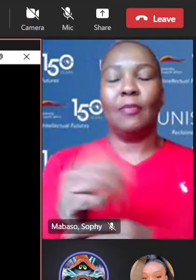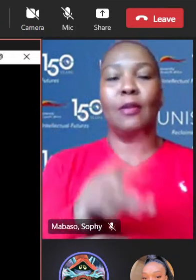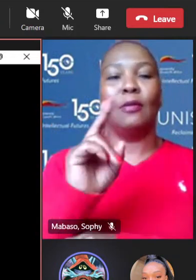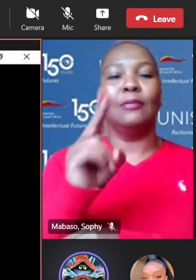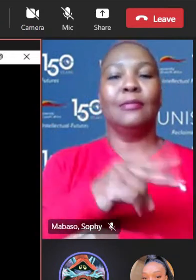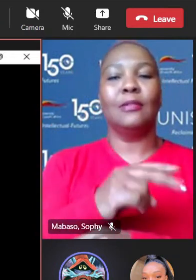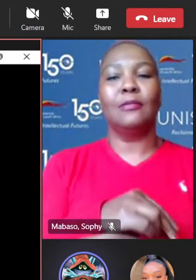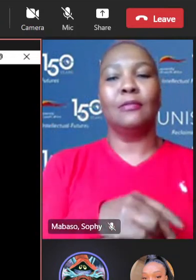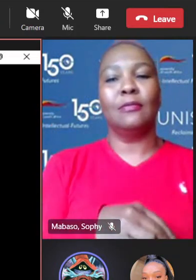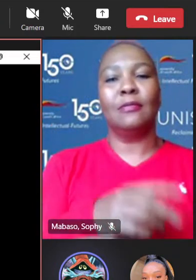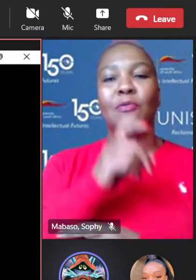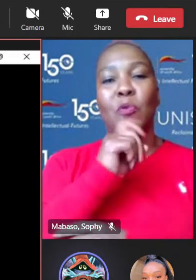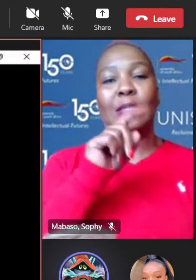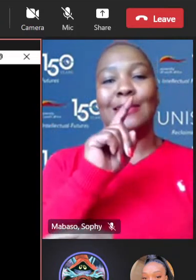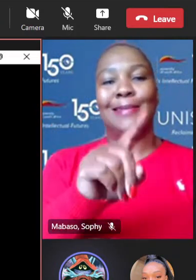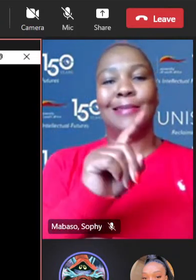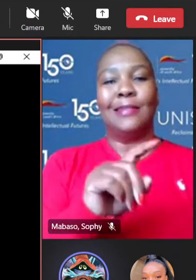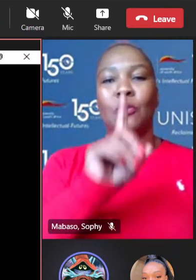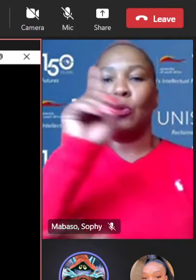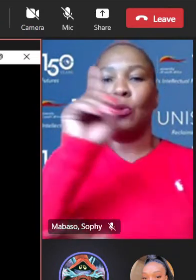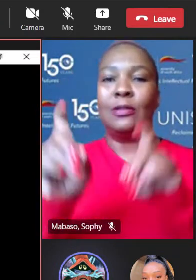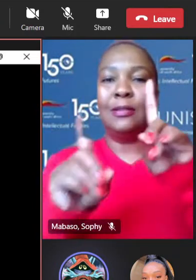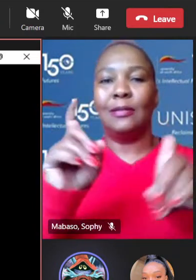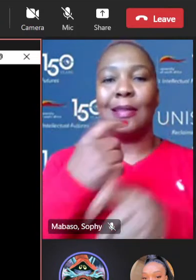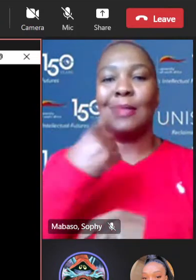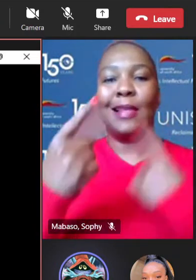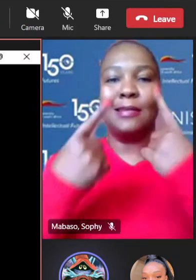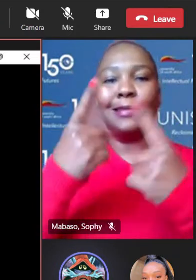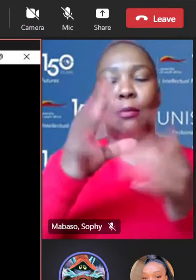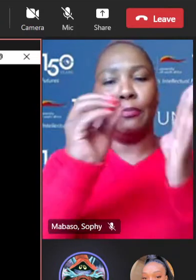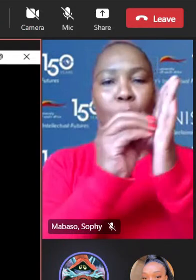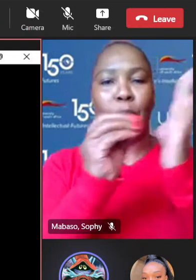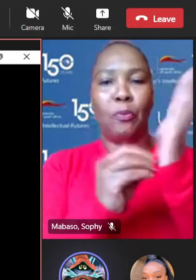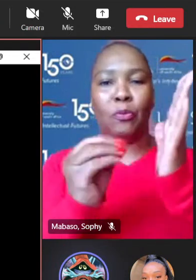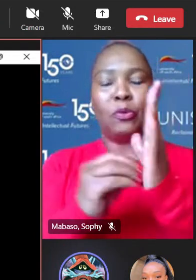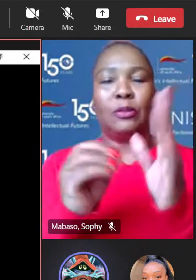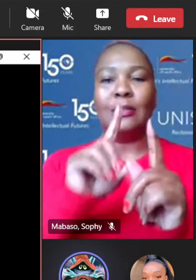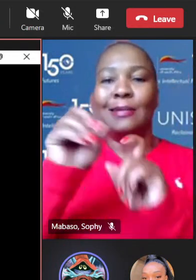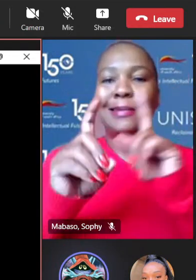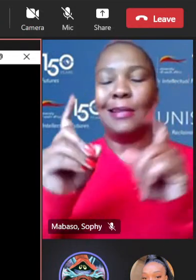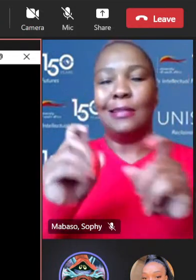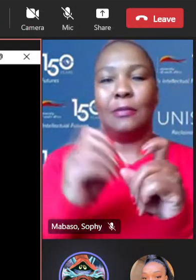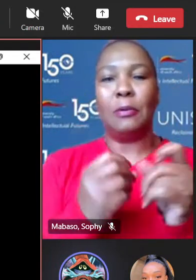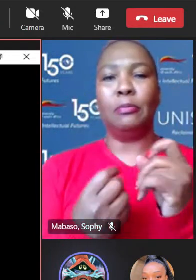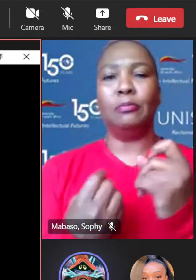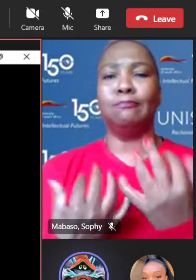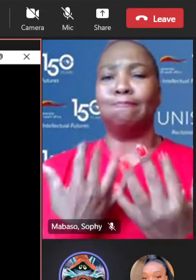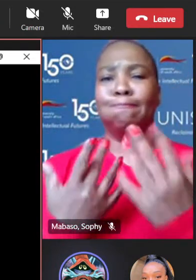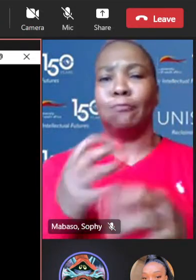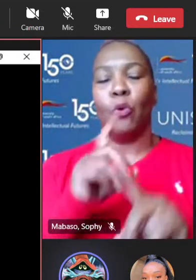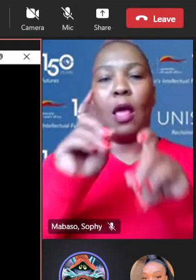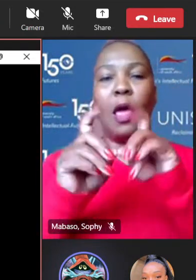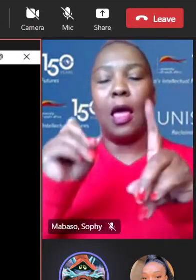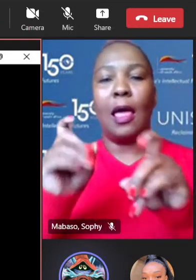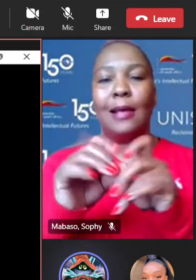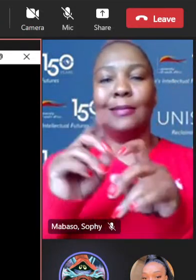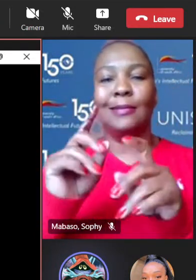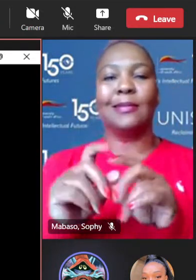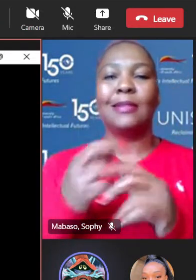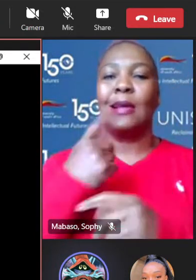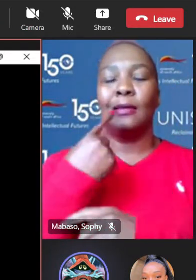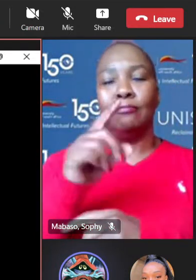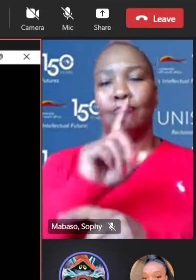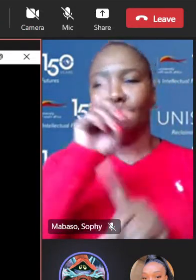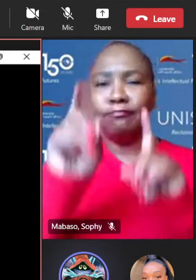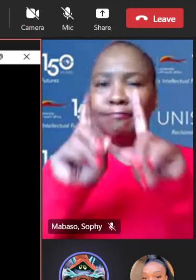do use the Q&A to send your questions. If you have some burning questions that you really want to ask, the team will be answering those